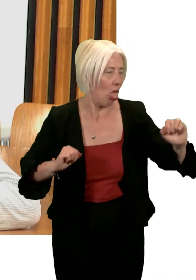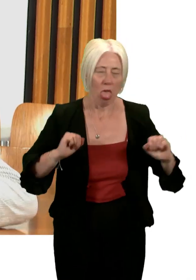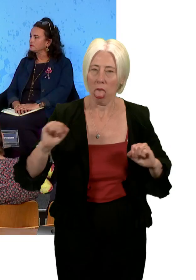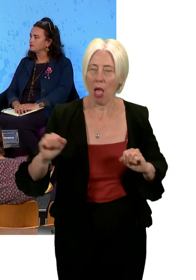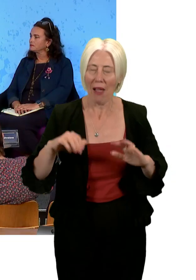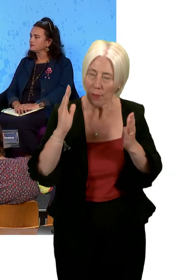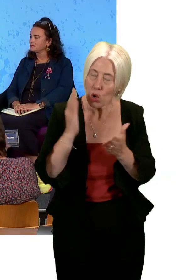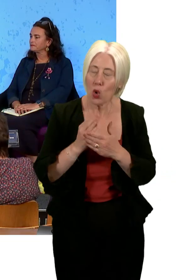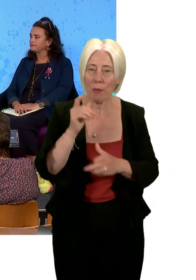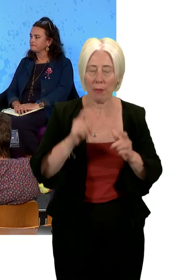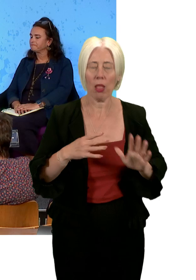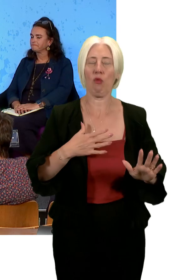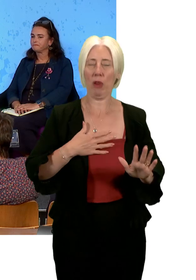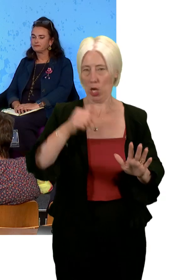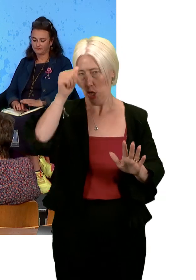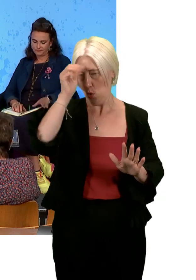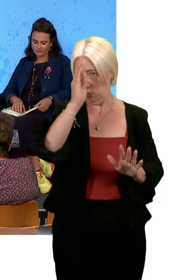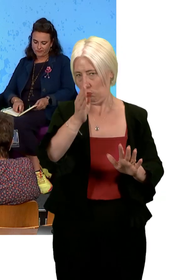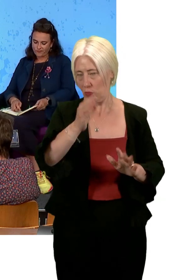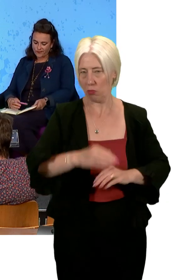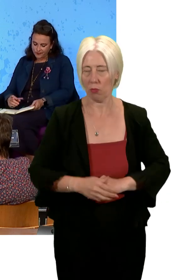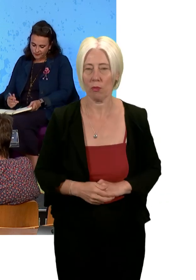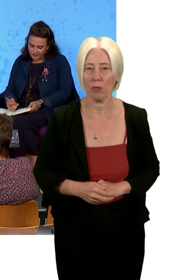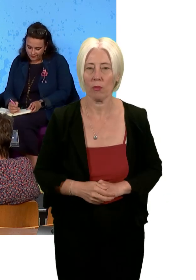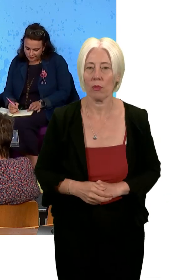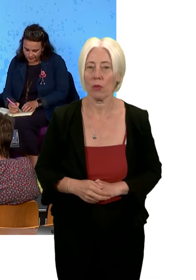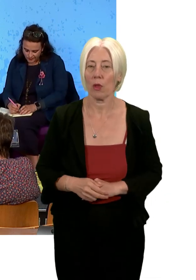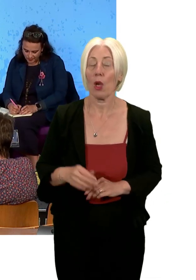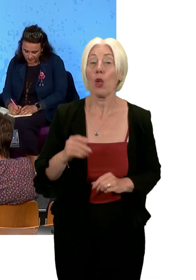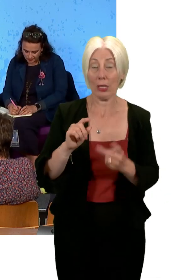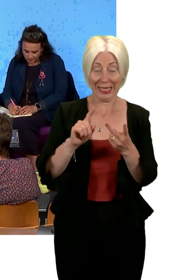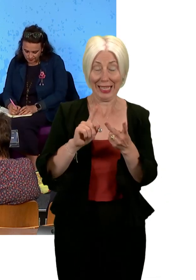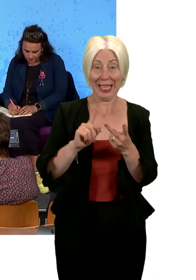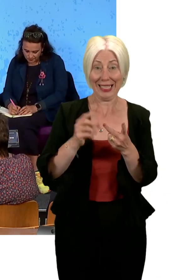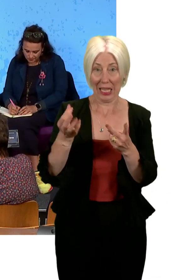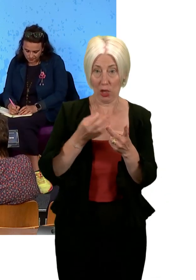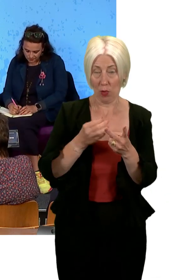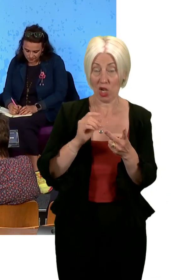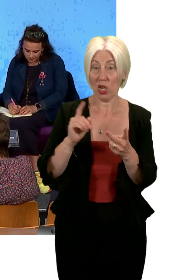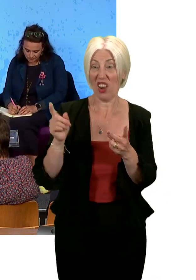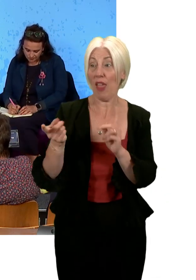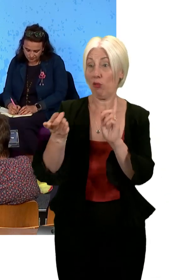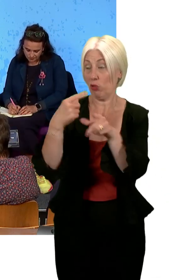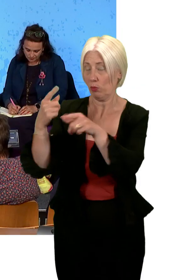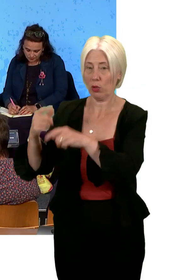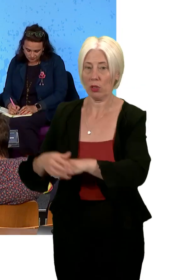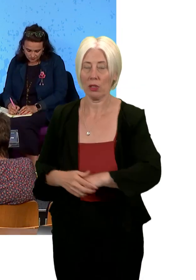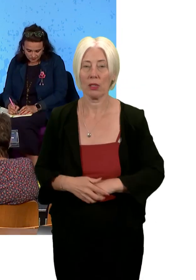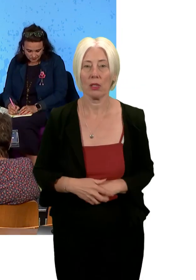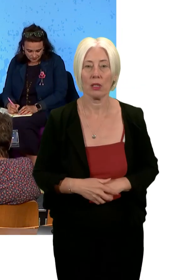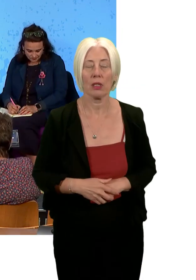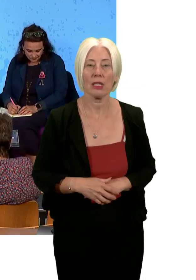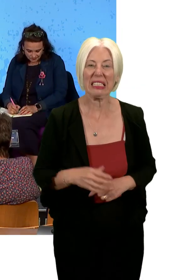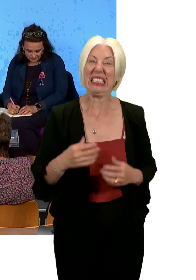thanks. Now hold your thoughts, Stuart, Alex and Gary, and we'll take the second question at the back. Thanks. I'm going to be a horrible pain and have